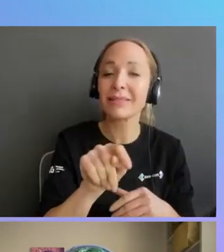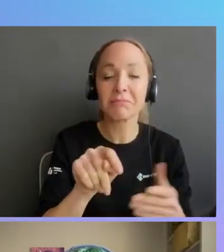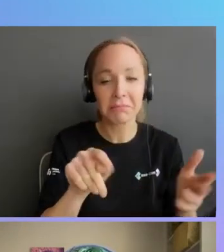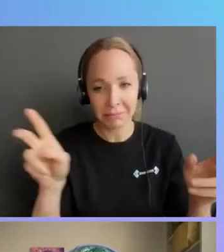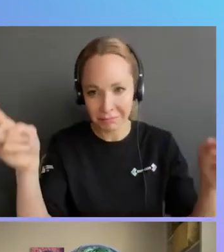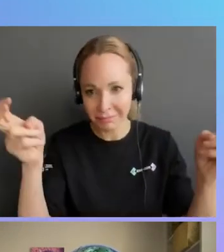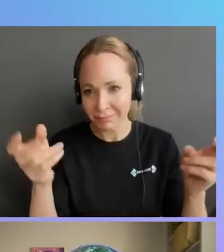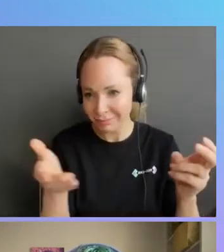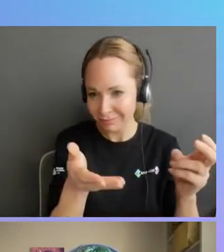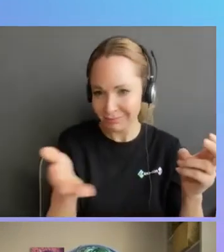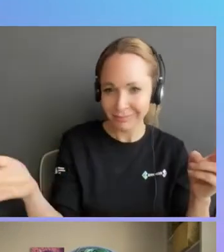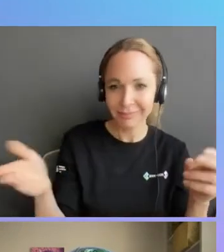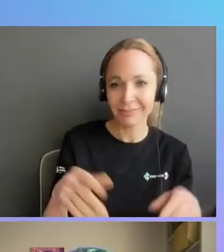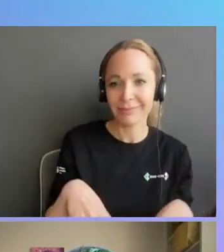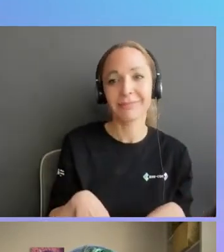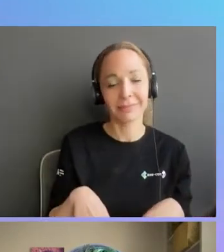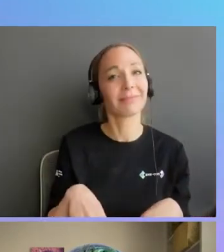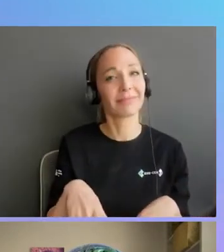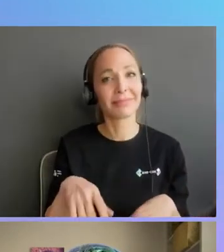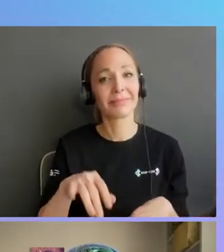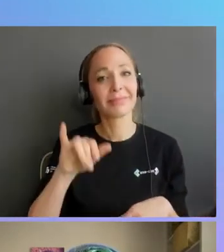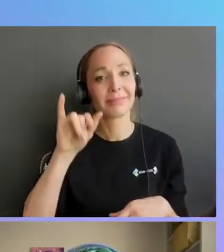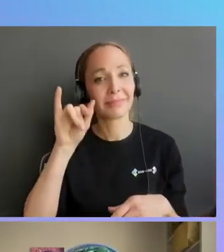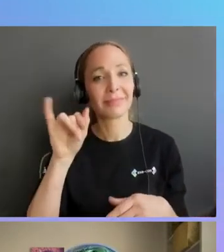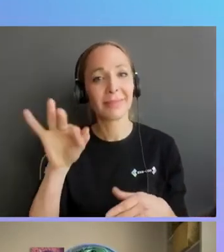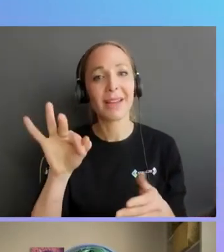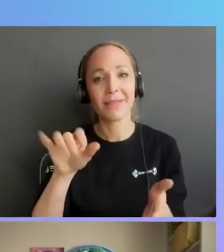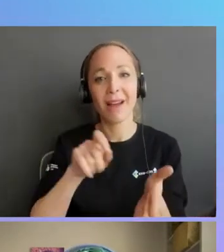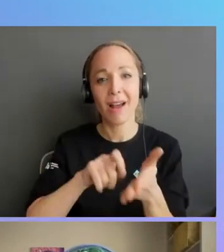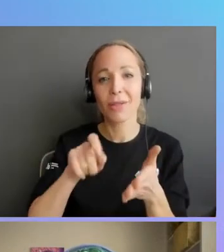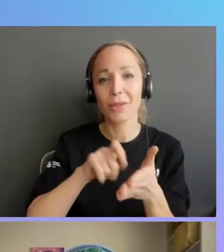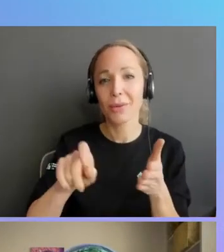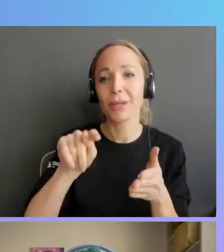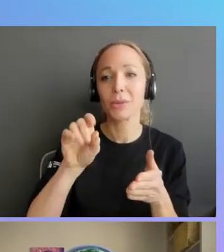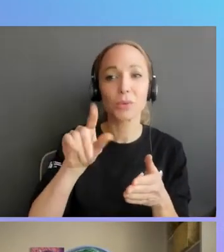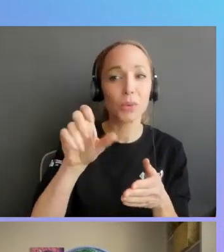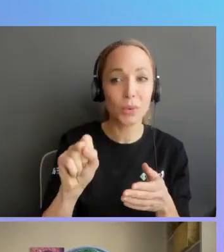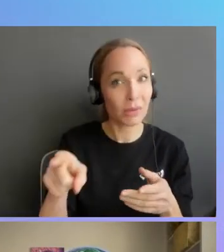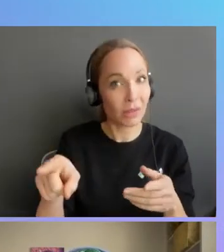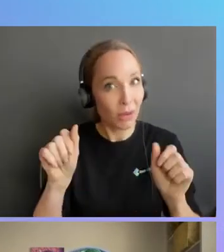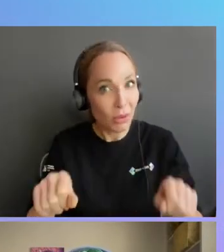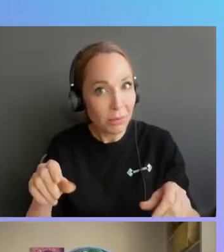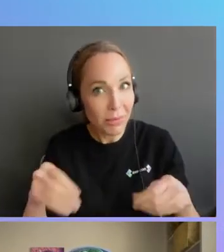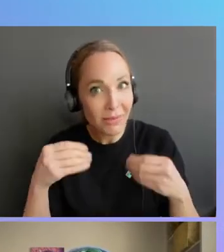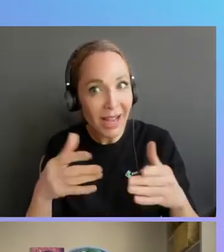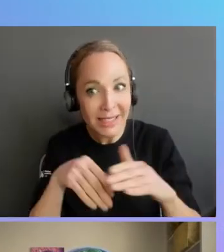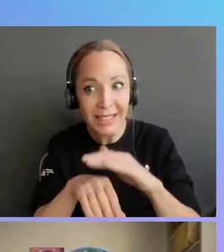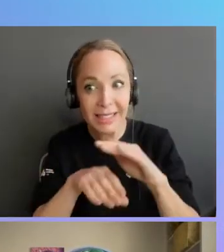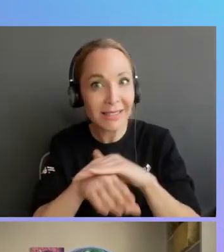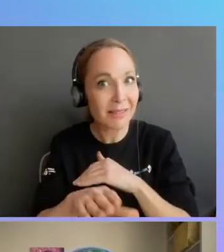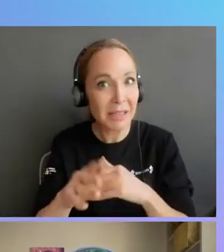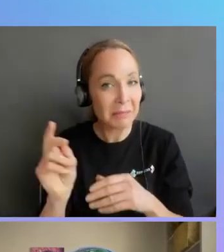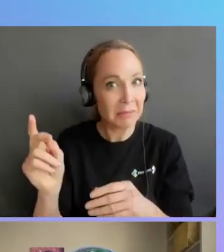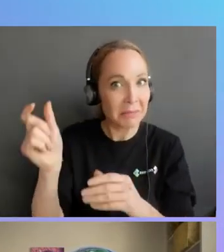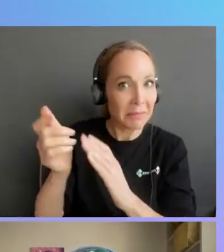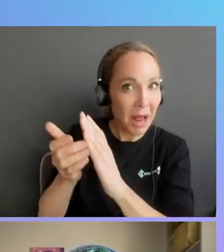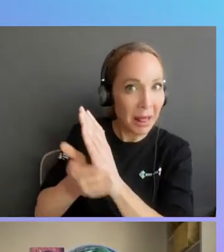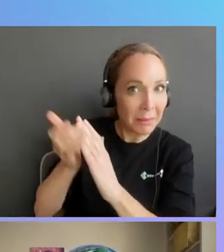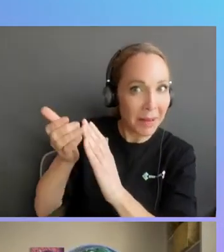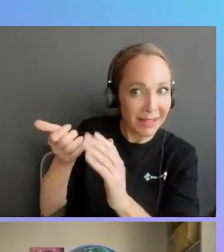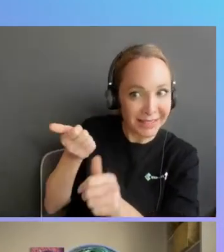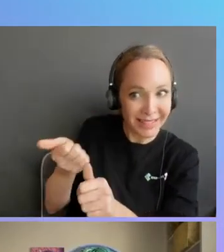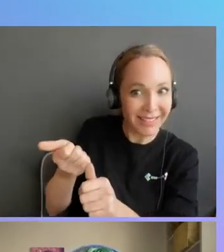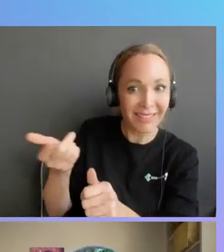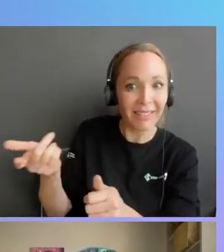provide accessibility by default? If the built-in features didn't permit the creation of non-accessible code, this would increase the level of accessibility